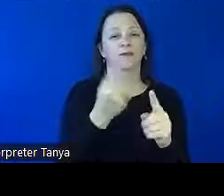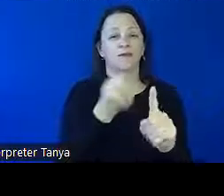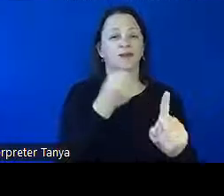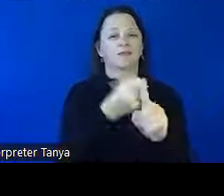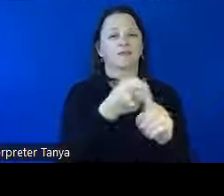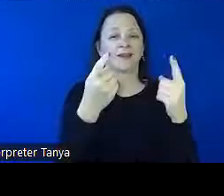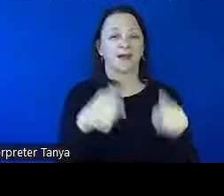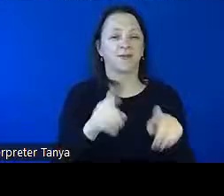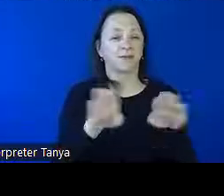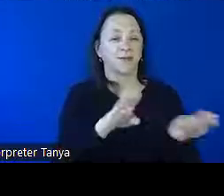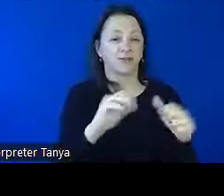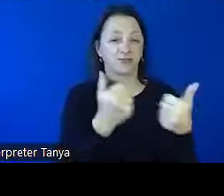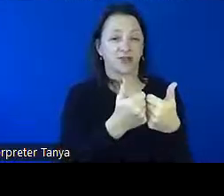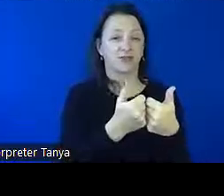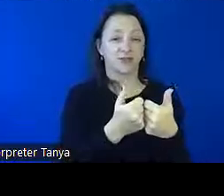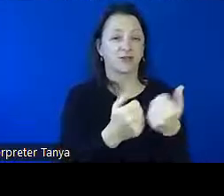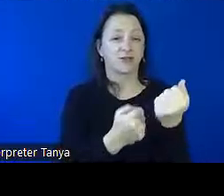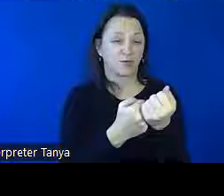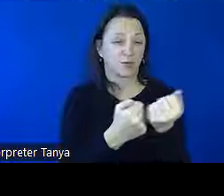is really quite challenging to support.